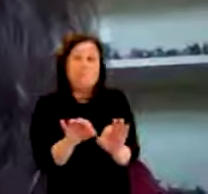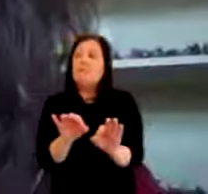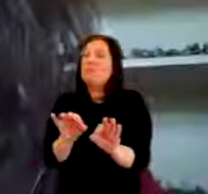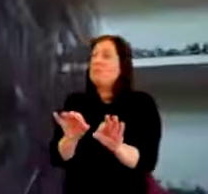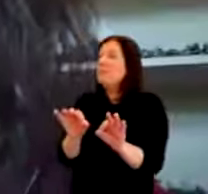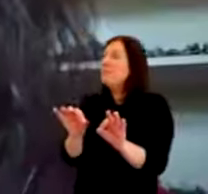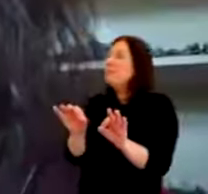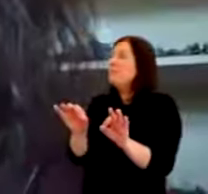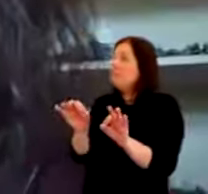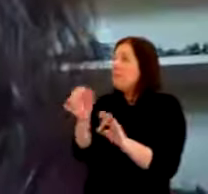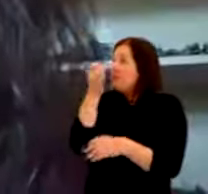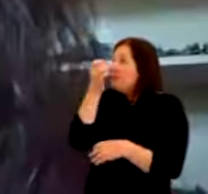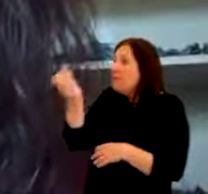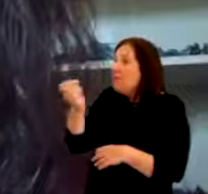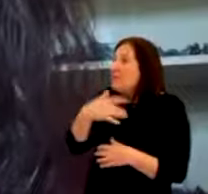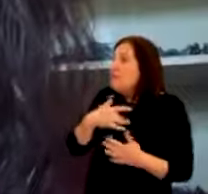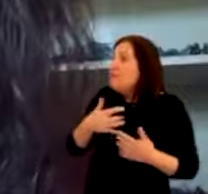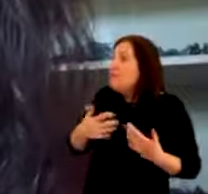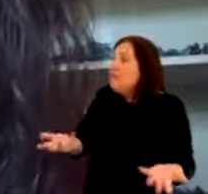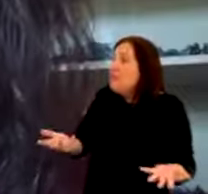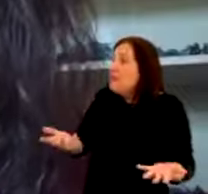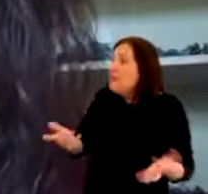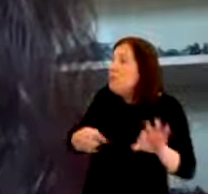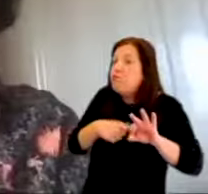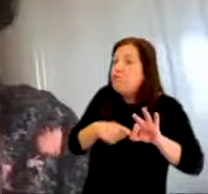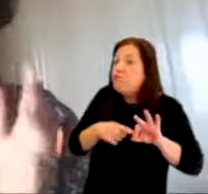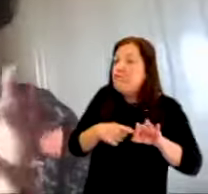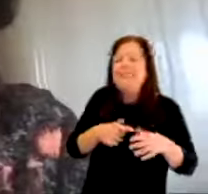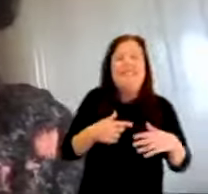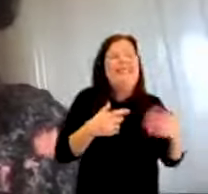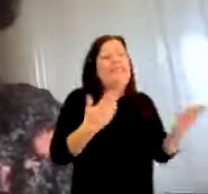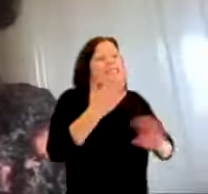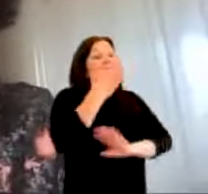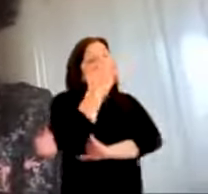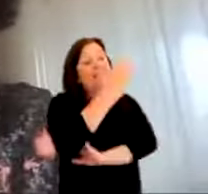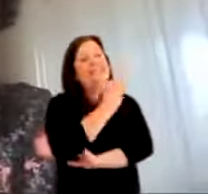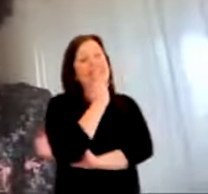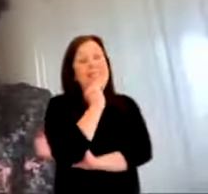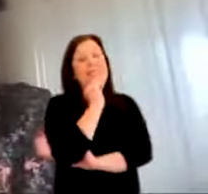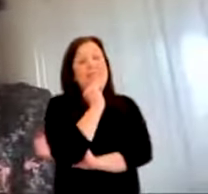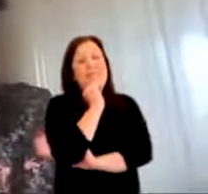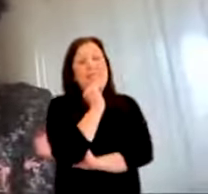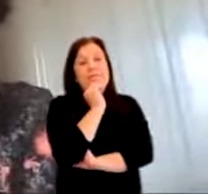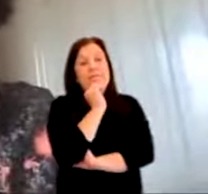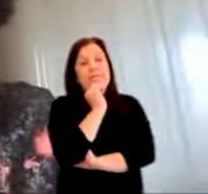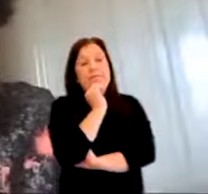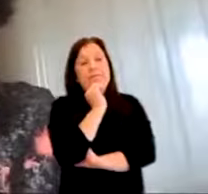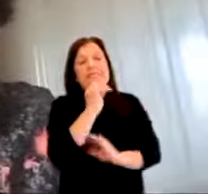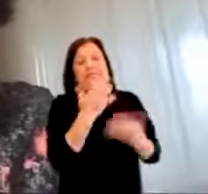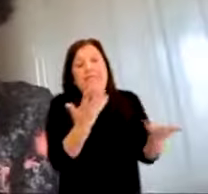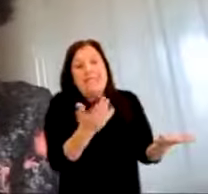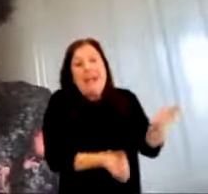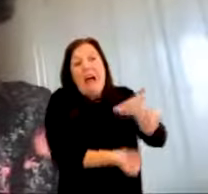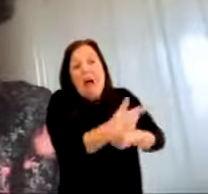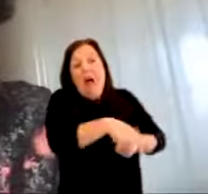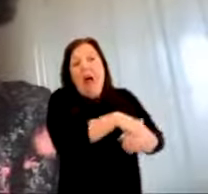Leaving me high and dry. Looks that way, yes. Bad